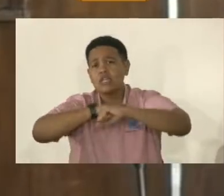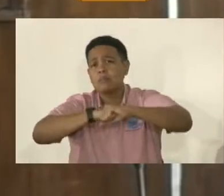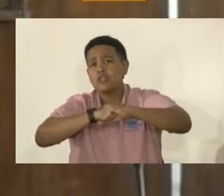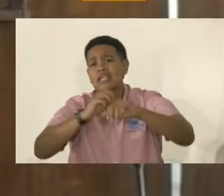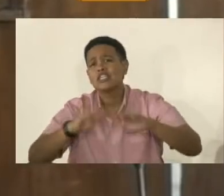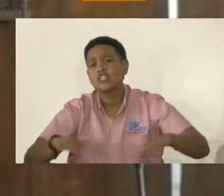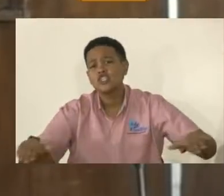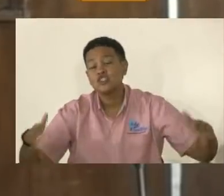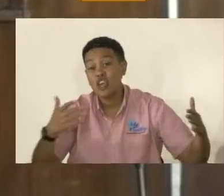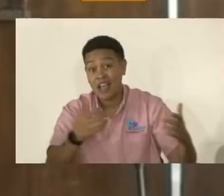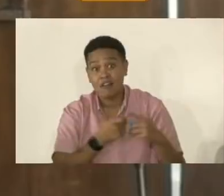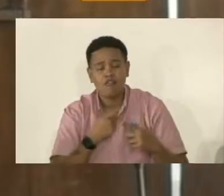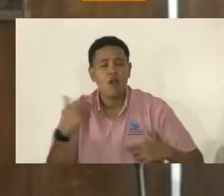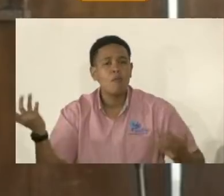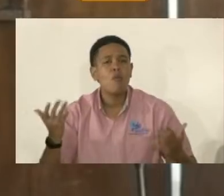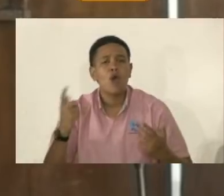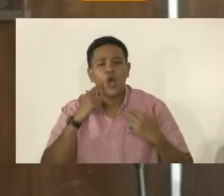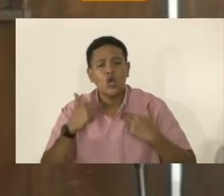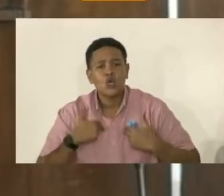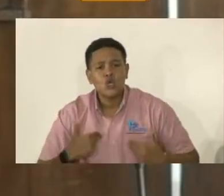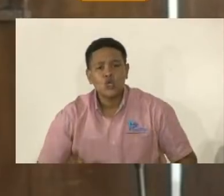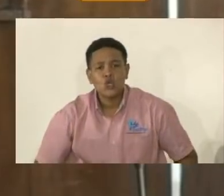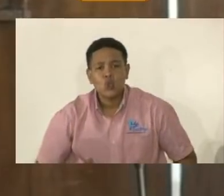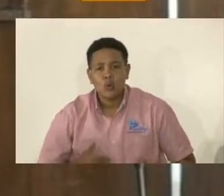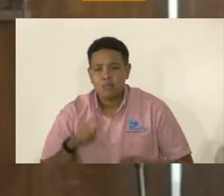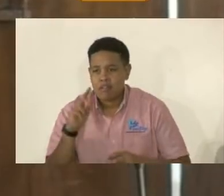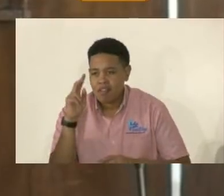children from the human predators.